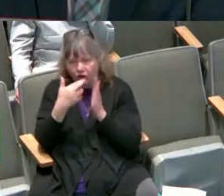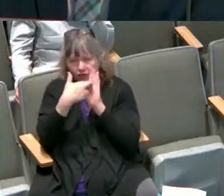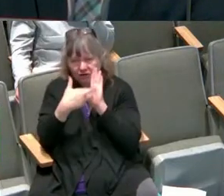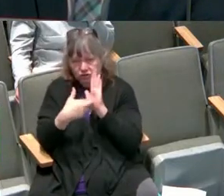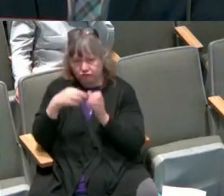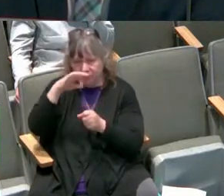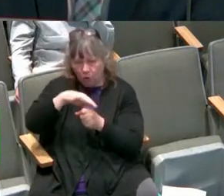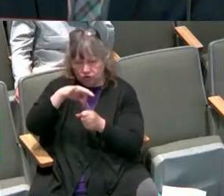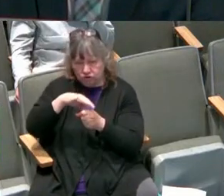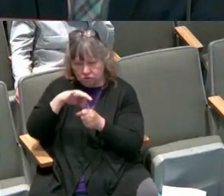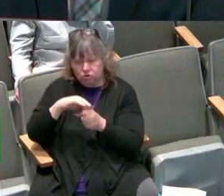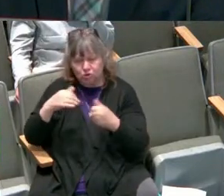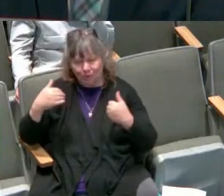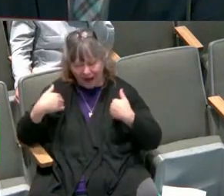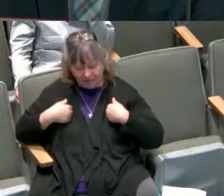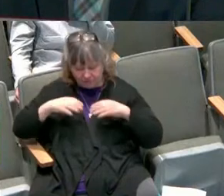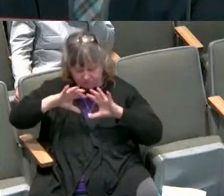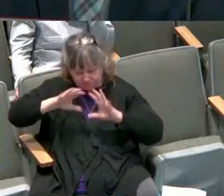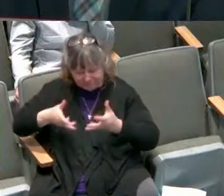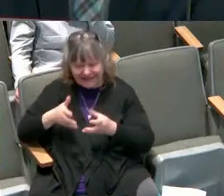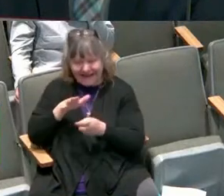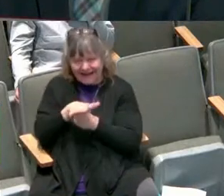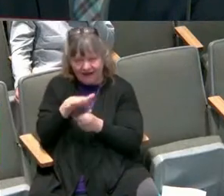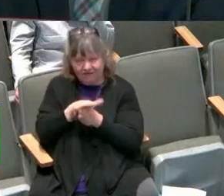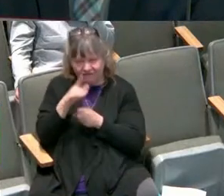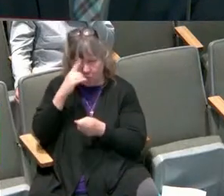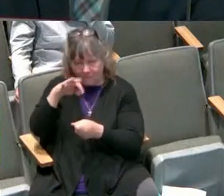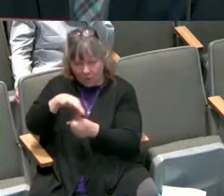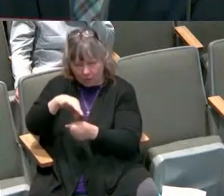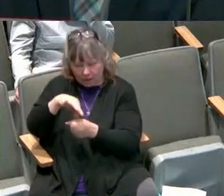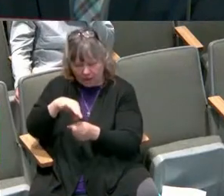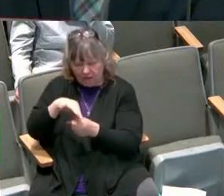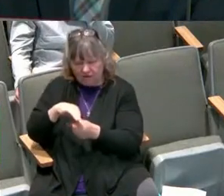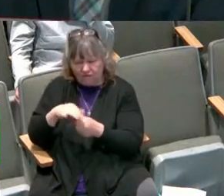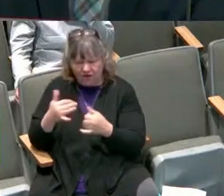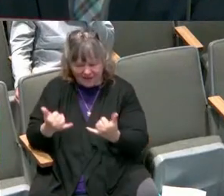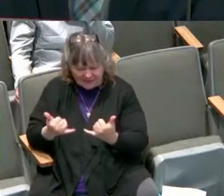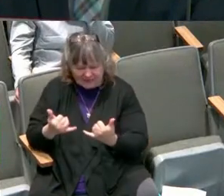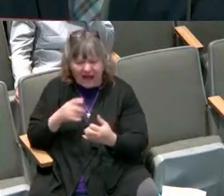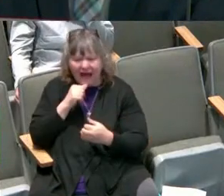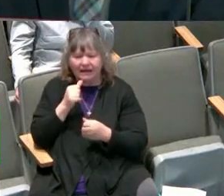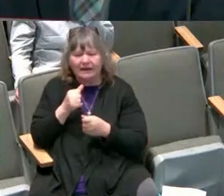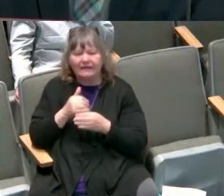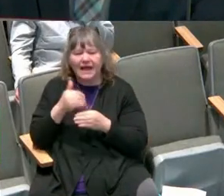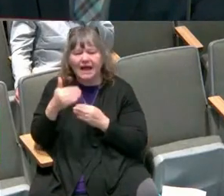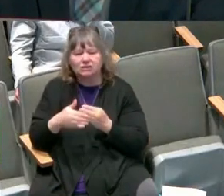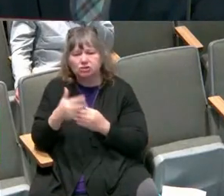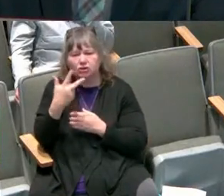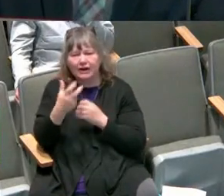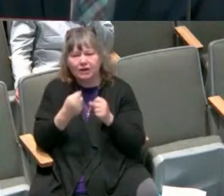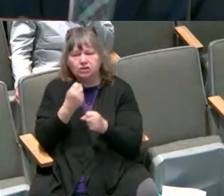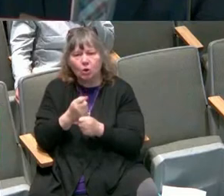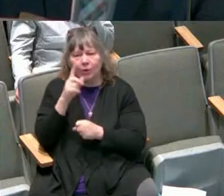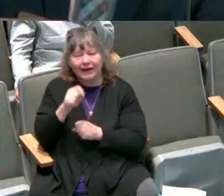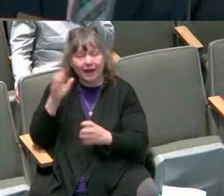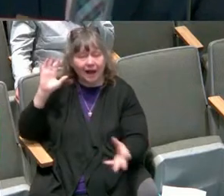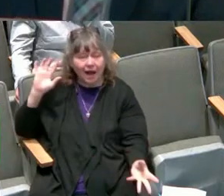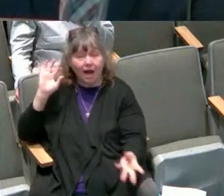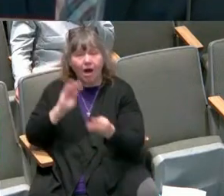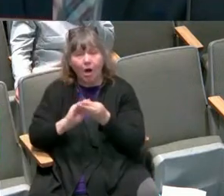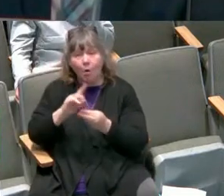voters so for this and I believe the next three years we need 128